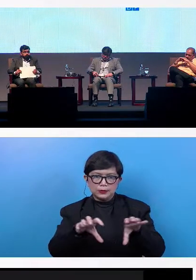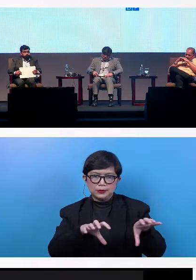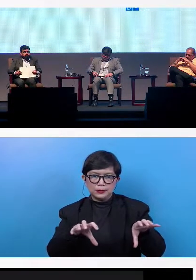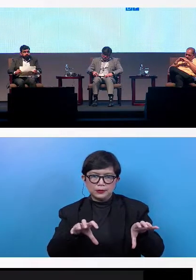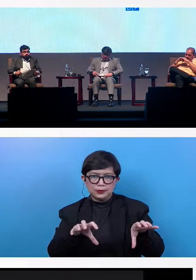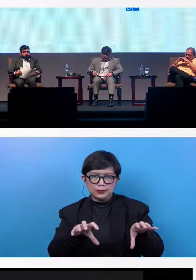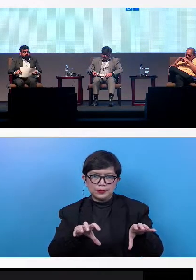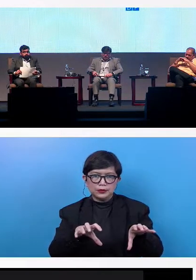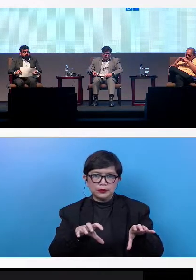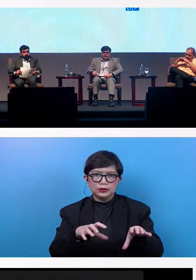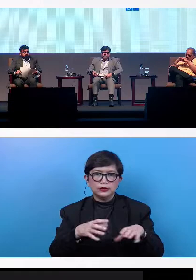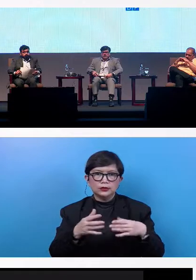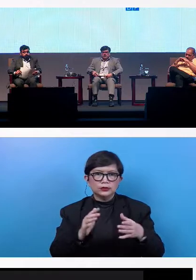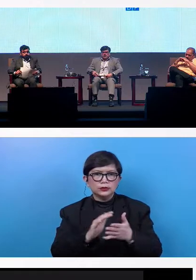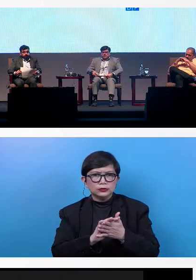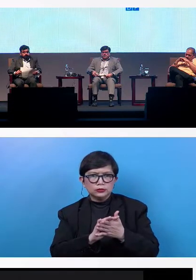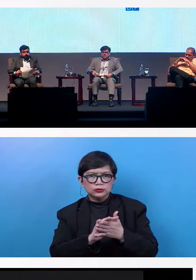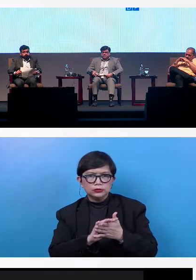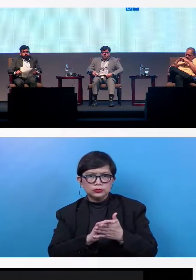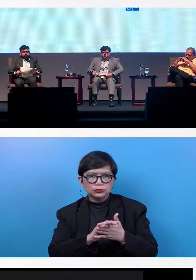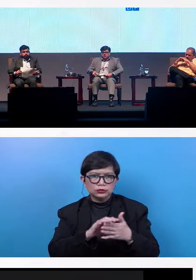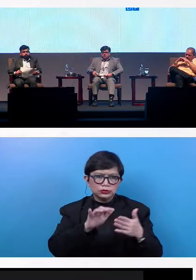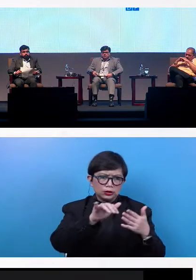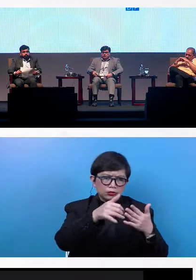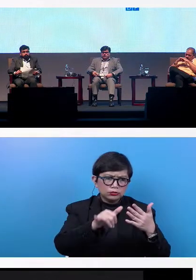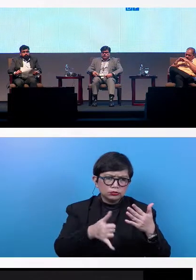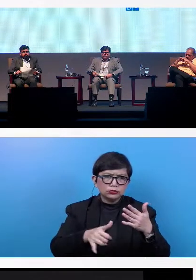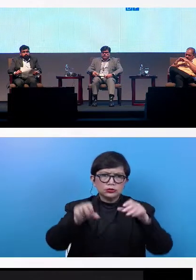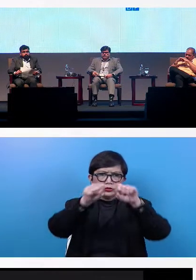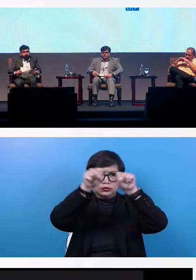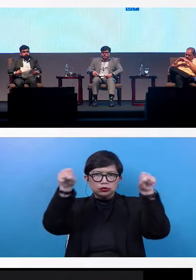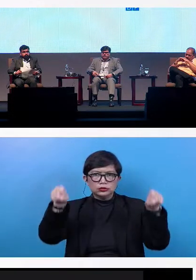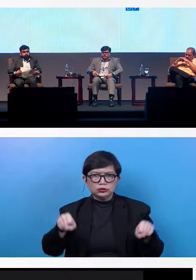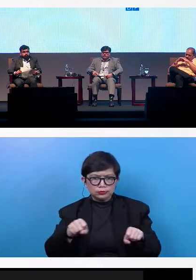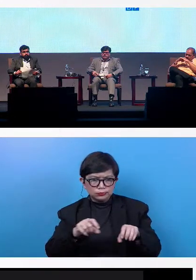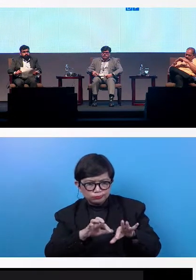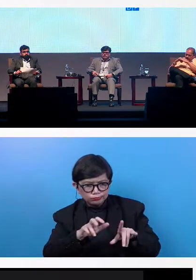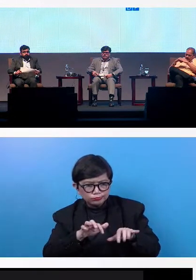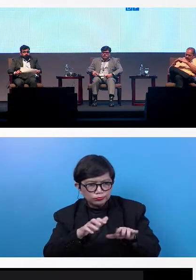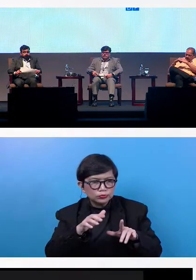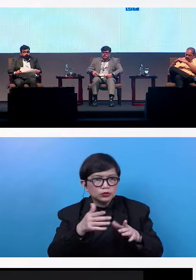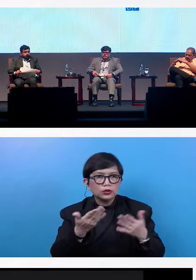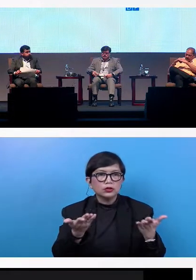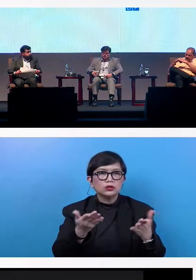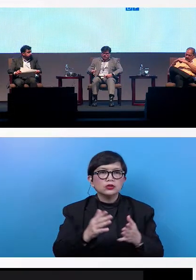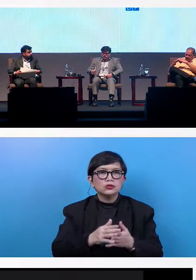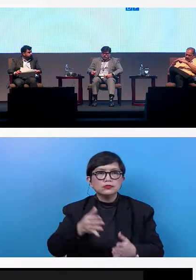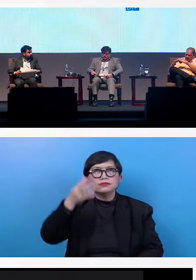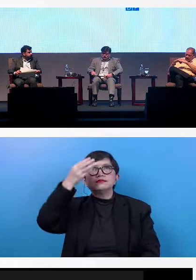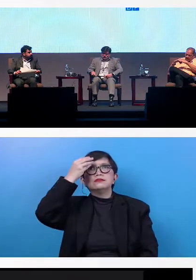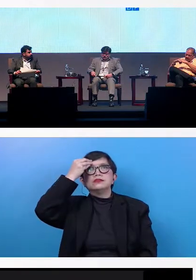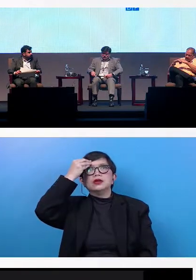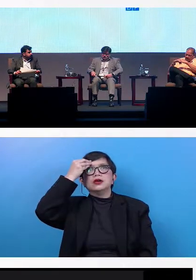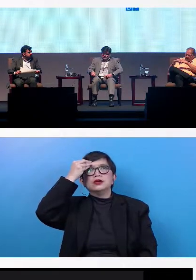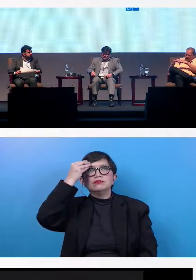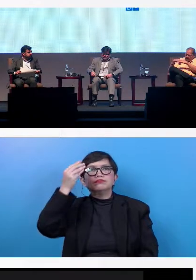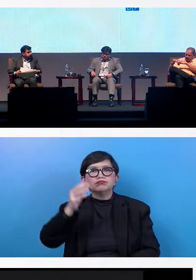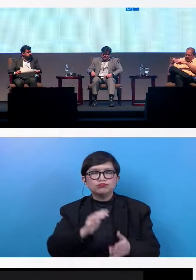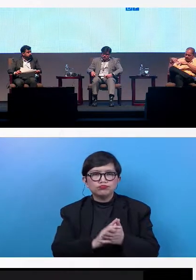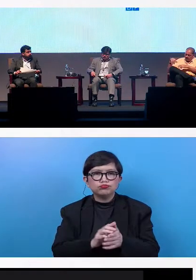system qualitatively to understand the challenges to resilience. The